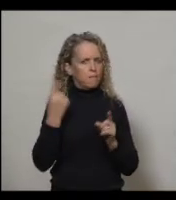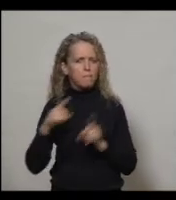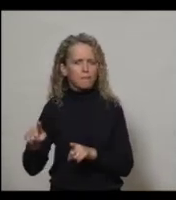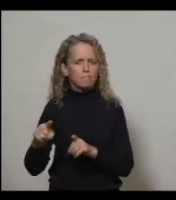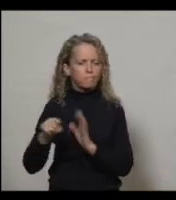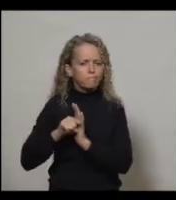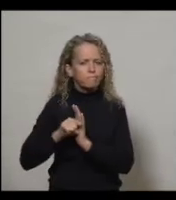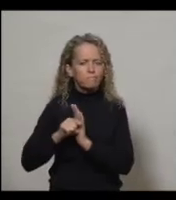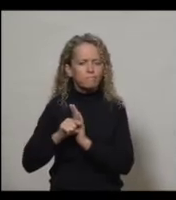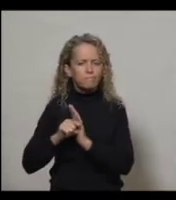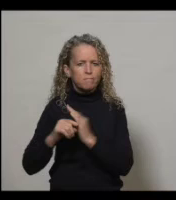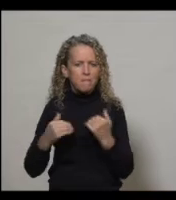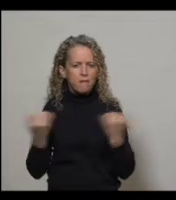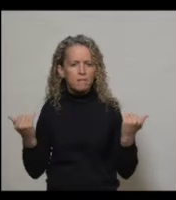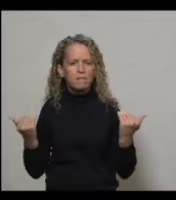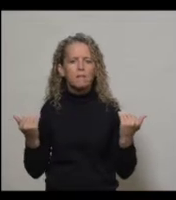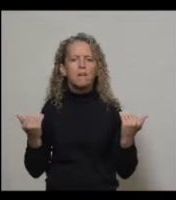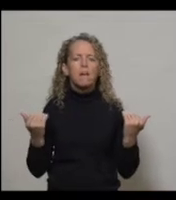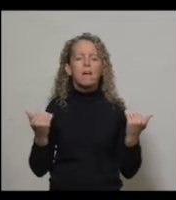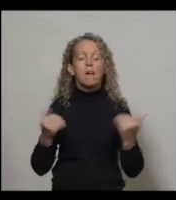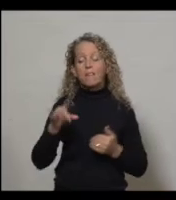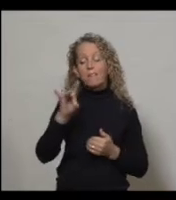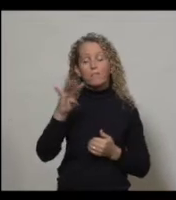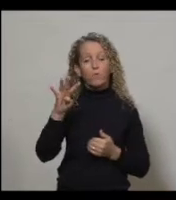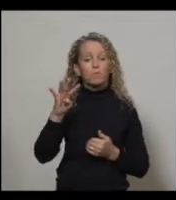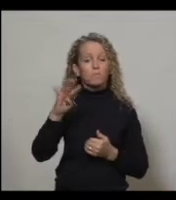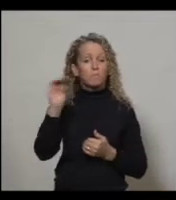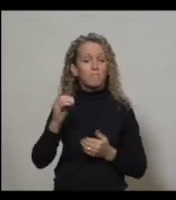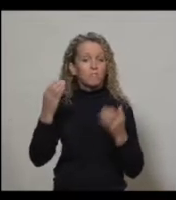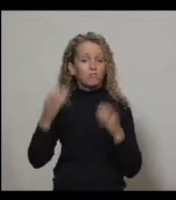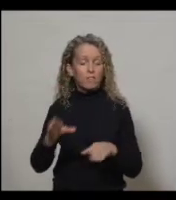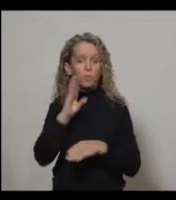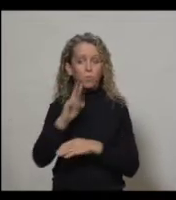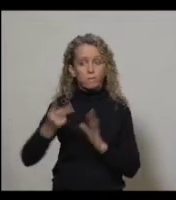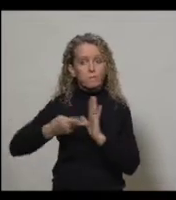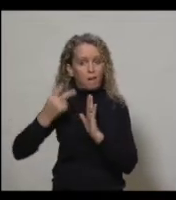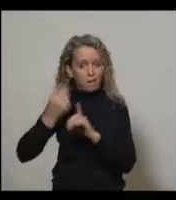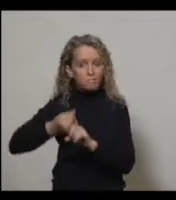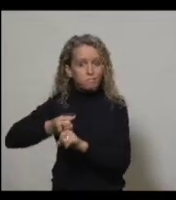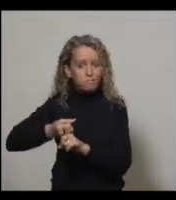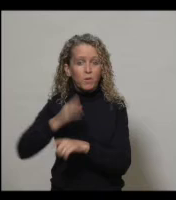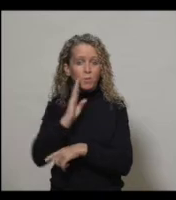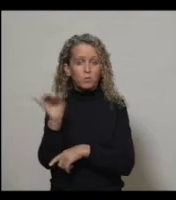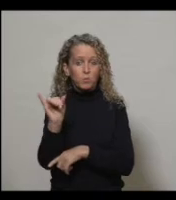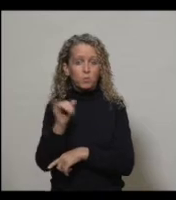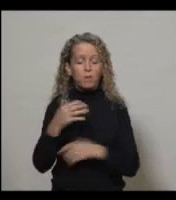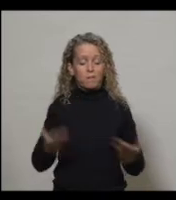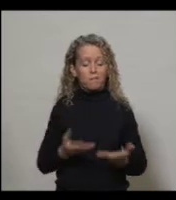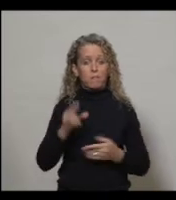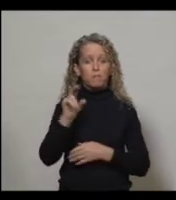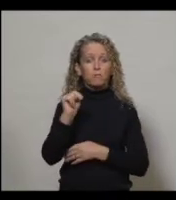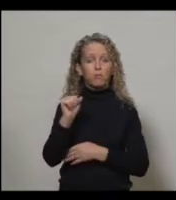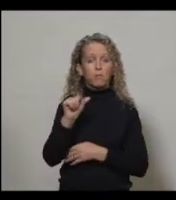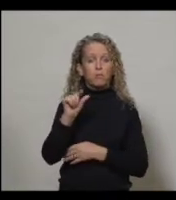score increased the probability of experiencing another by 84%. So we also do have some data from Nova Scotia and Lunenburg